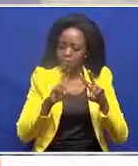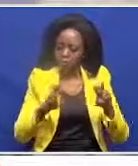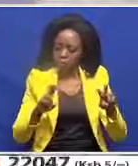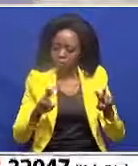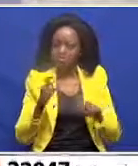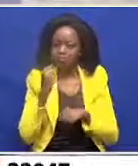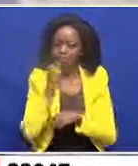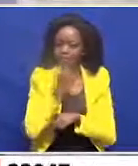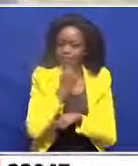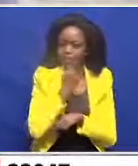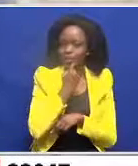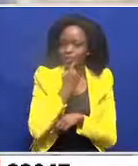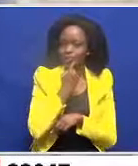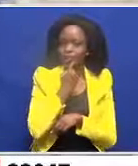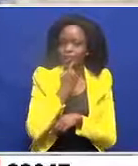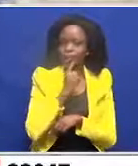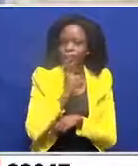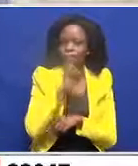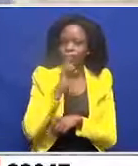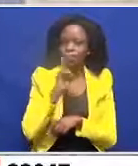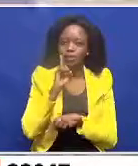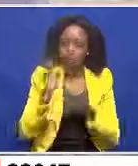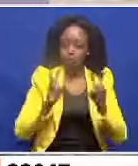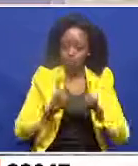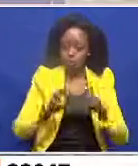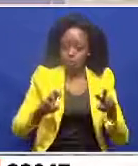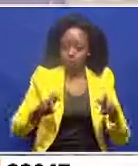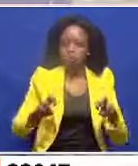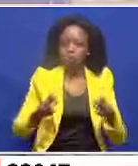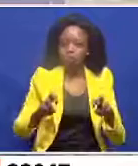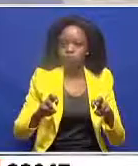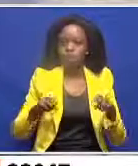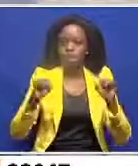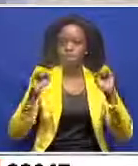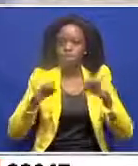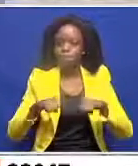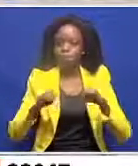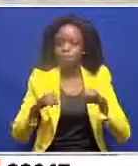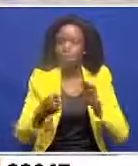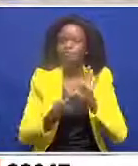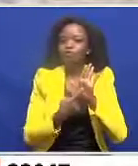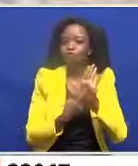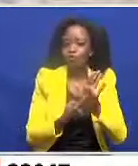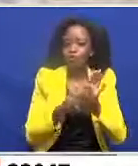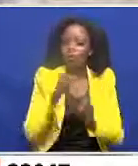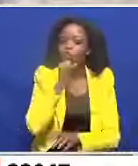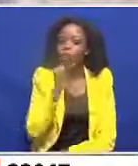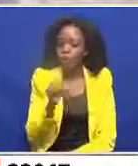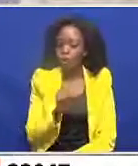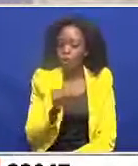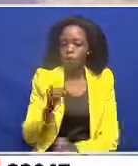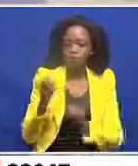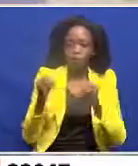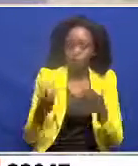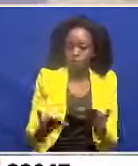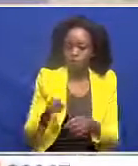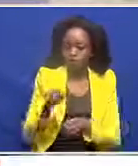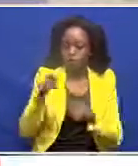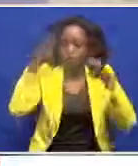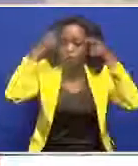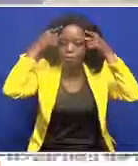dentition, we can be able to estimate the age of the animals. And